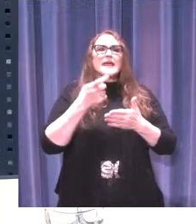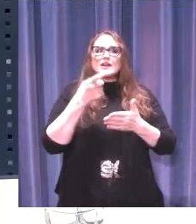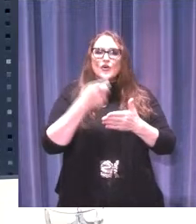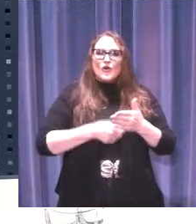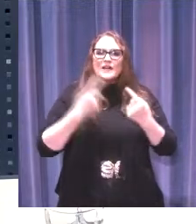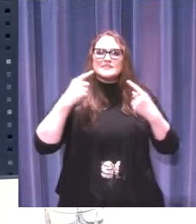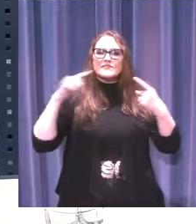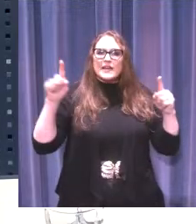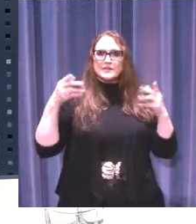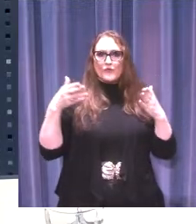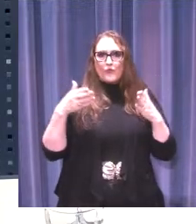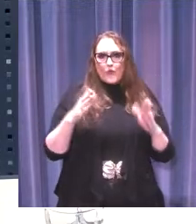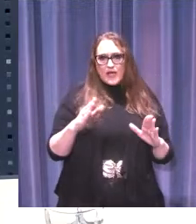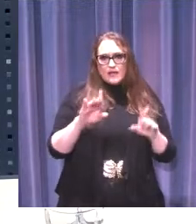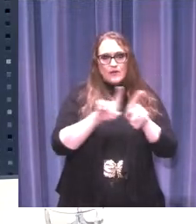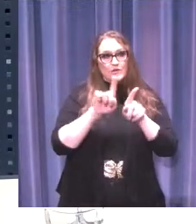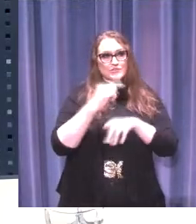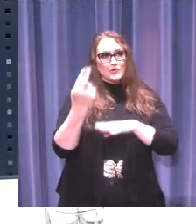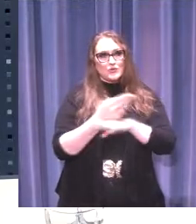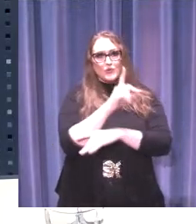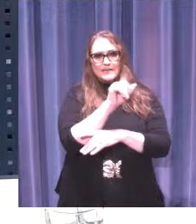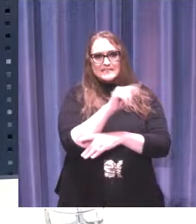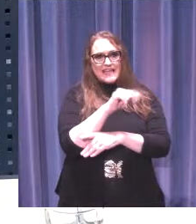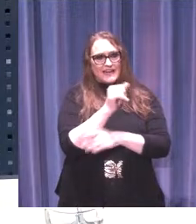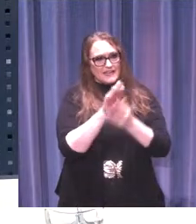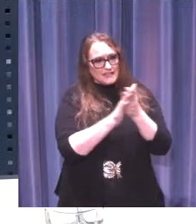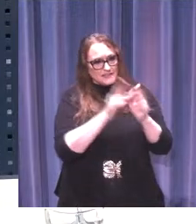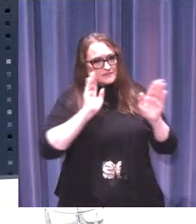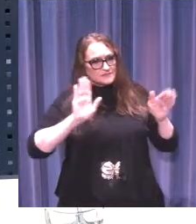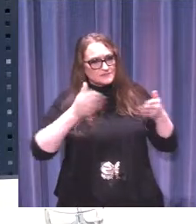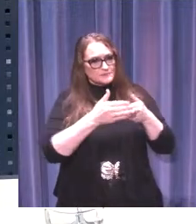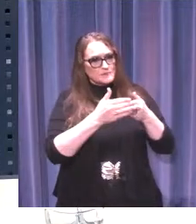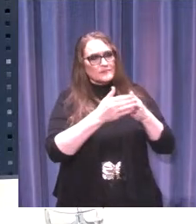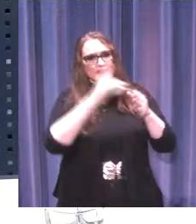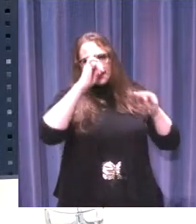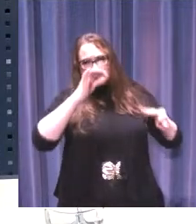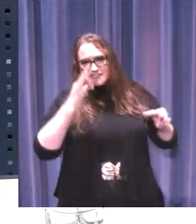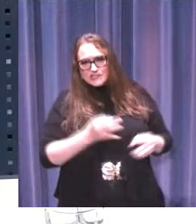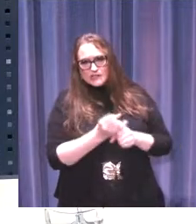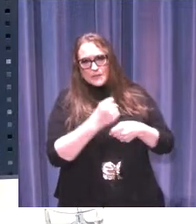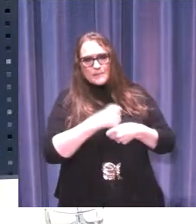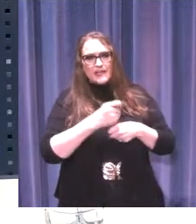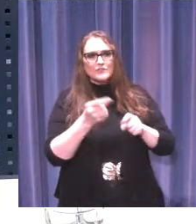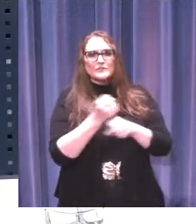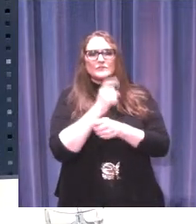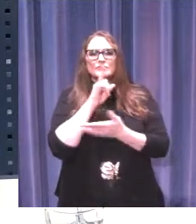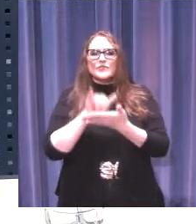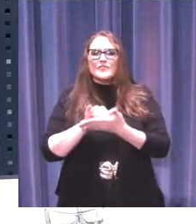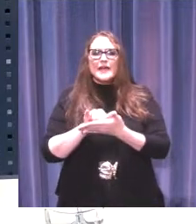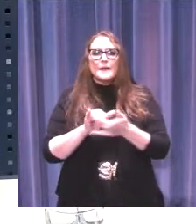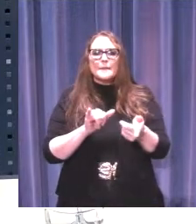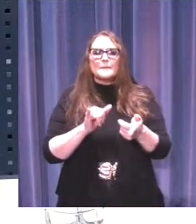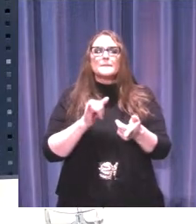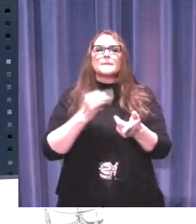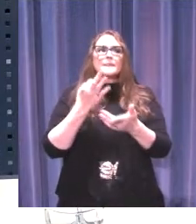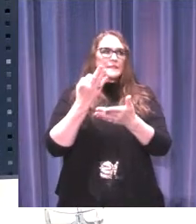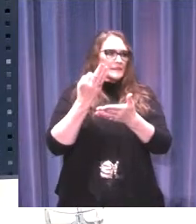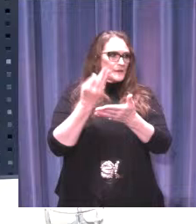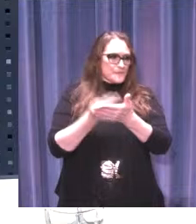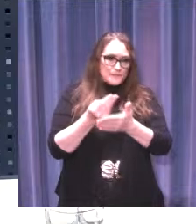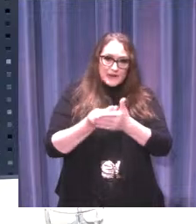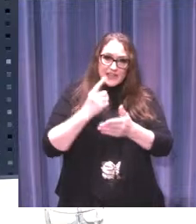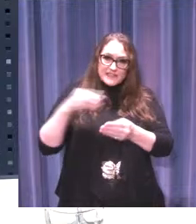way. Also using data-driven decision-making that can ensure that funds spent